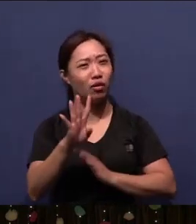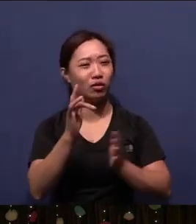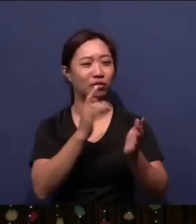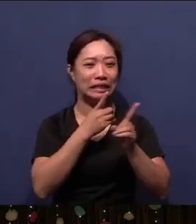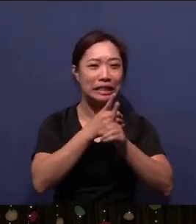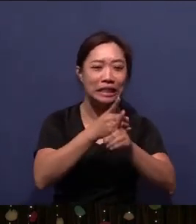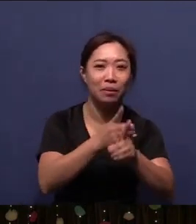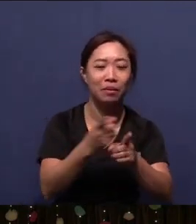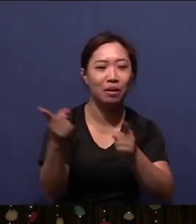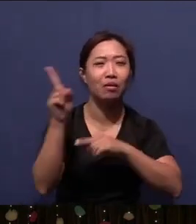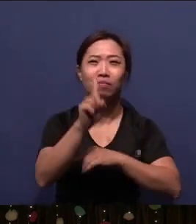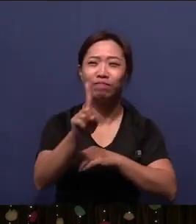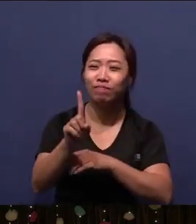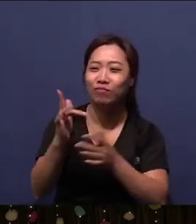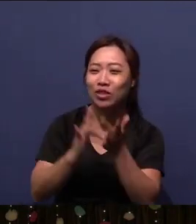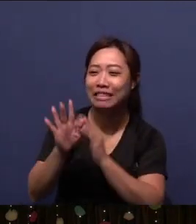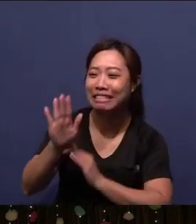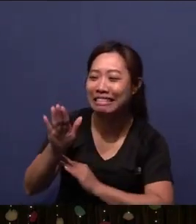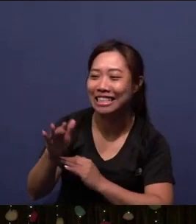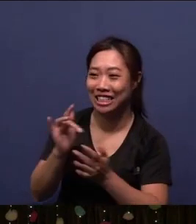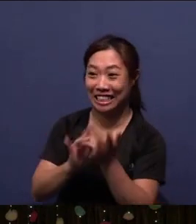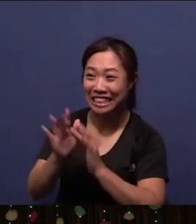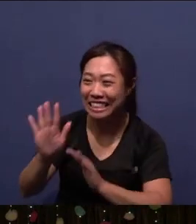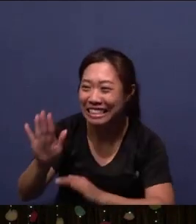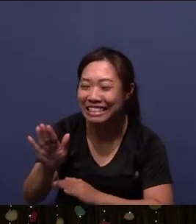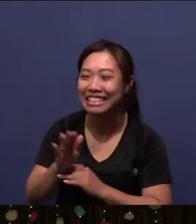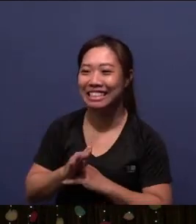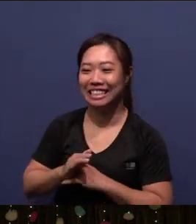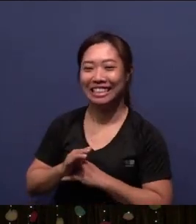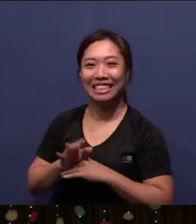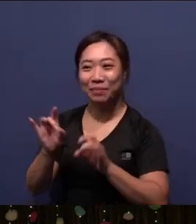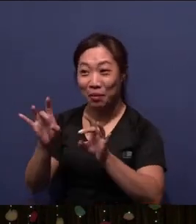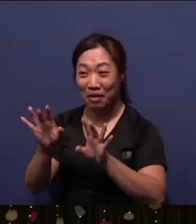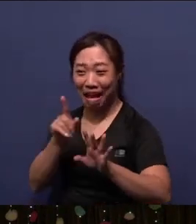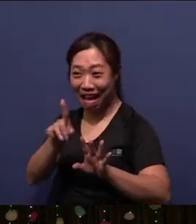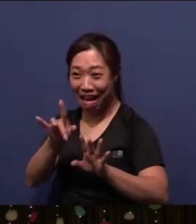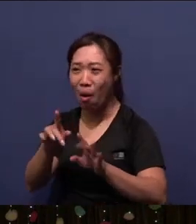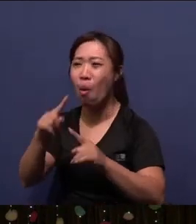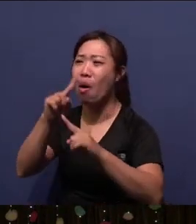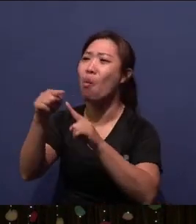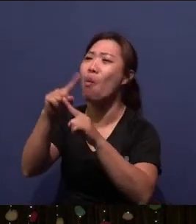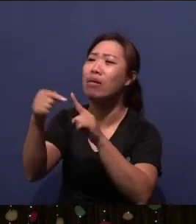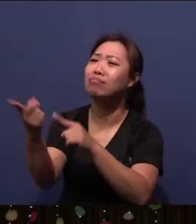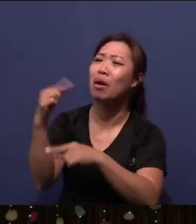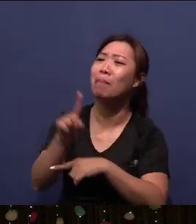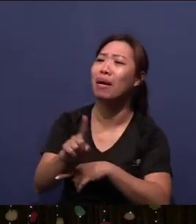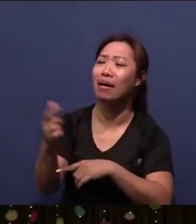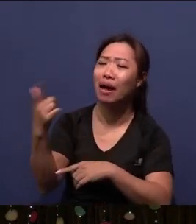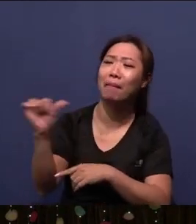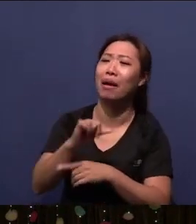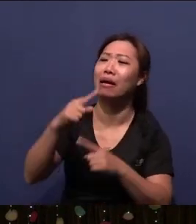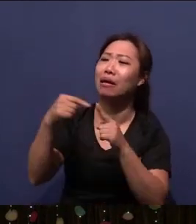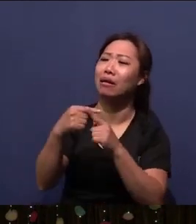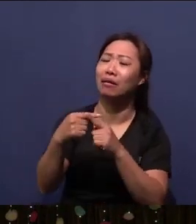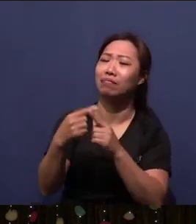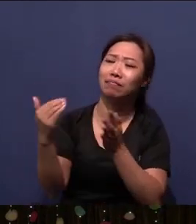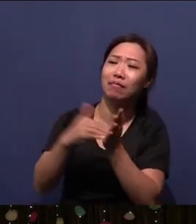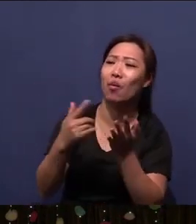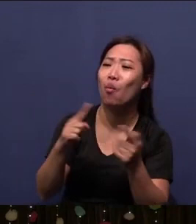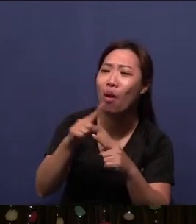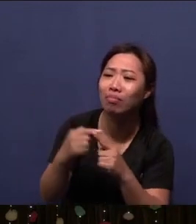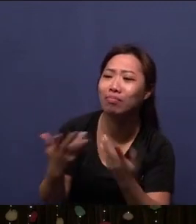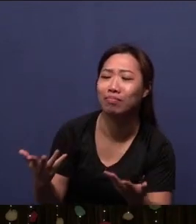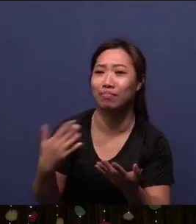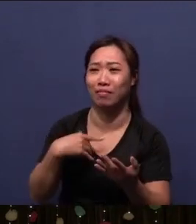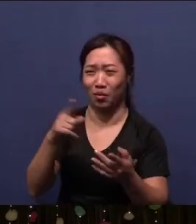Jesus and they asked Him privately, "Jesus, Jesus, tell me, when are You going to come again? And what are the signs that